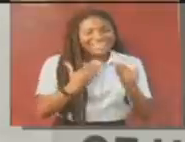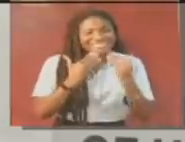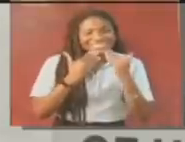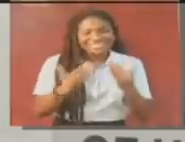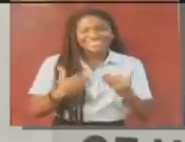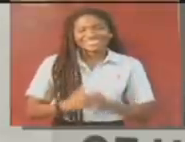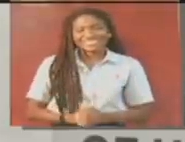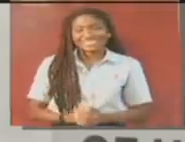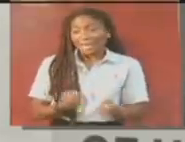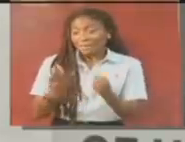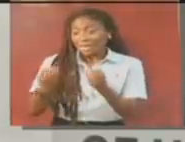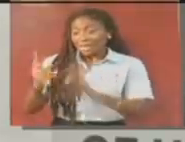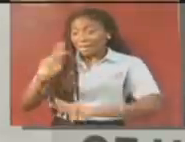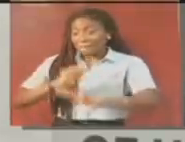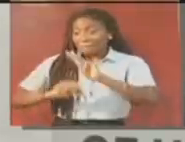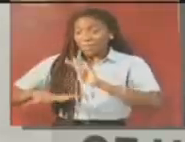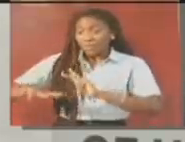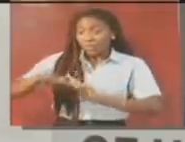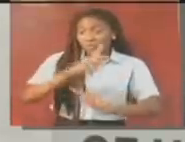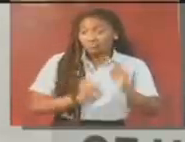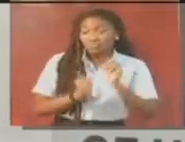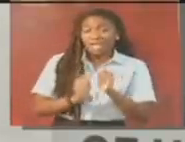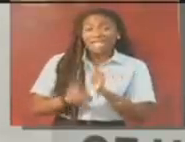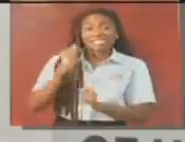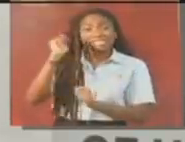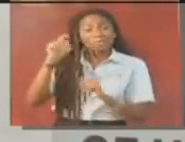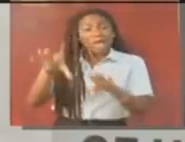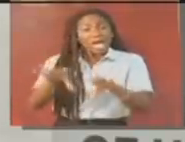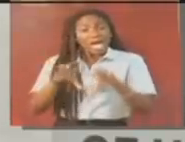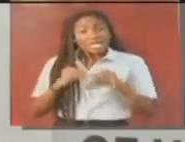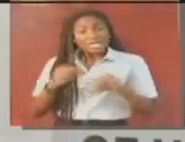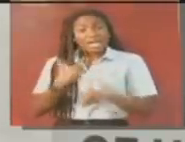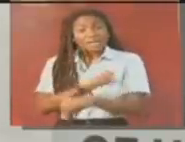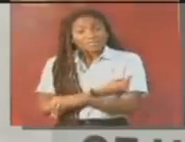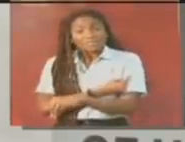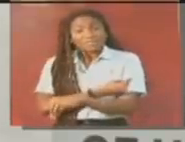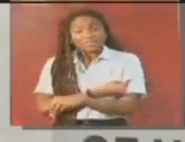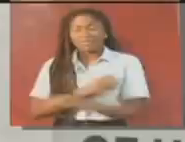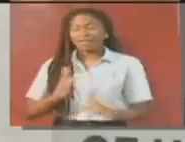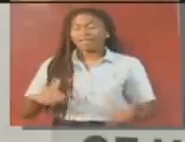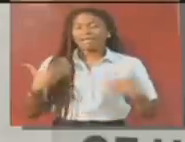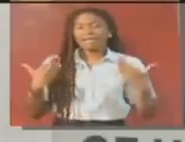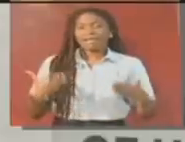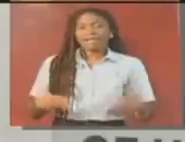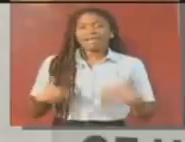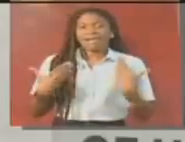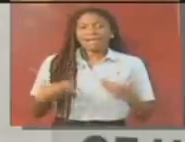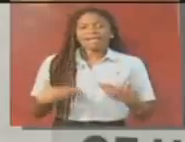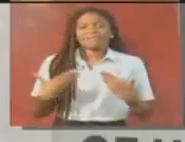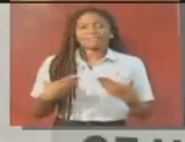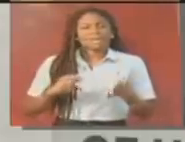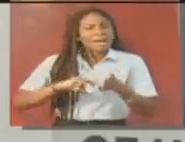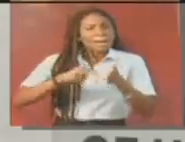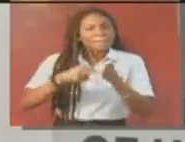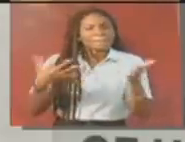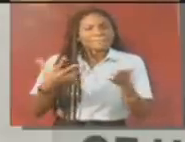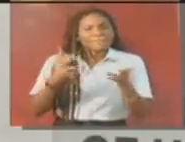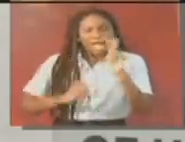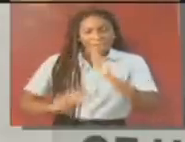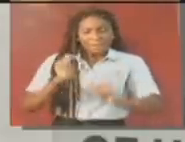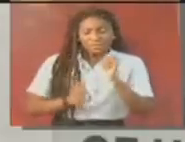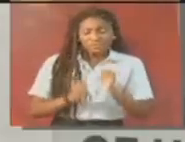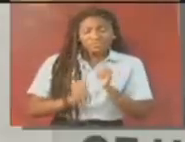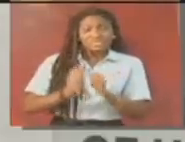acceptance generally across Trinidad and Tobago in this phase was phenomenal, and it suggests that Trinidadians and